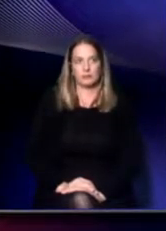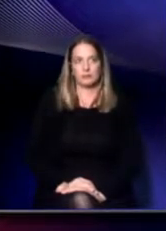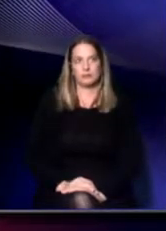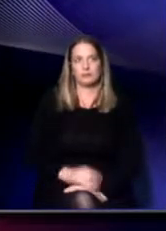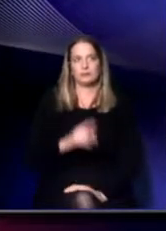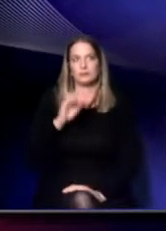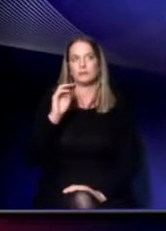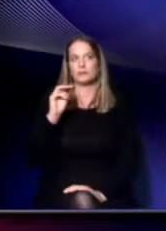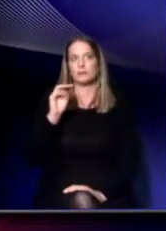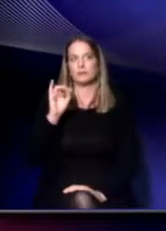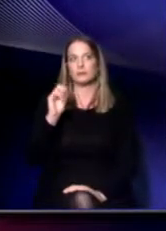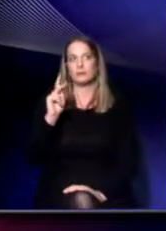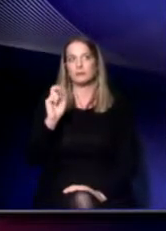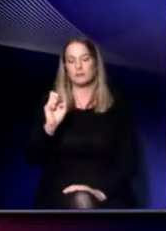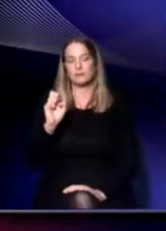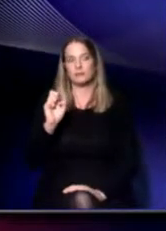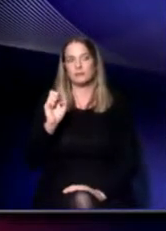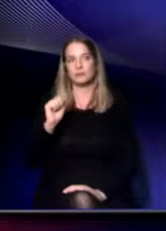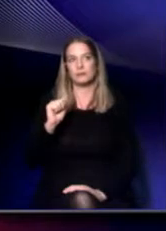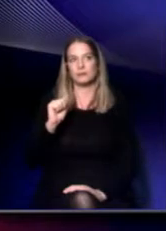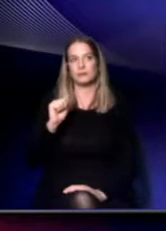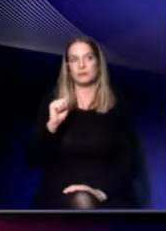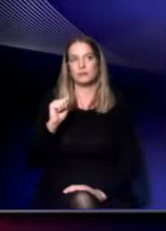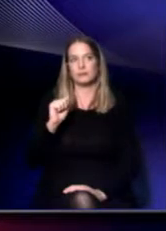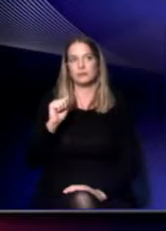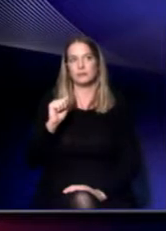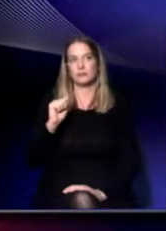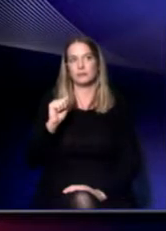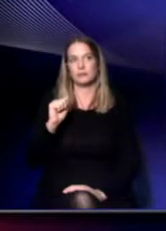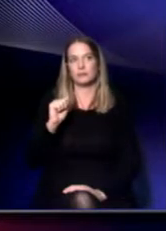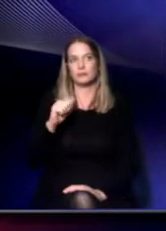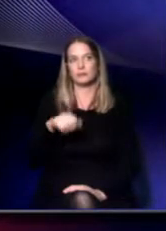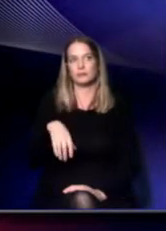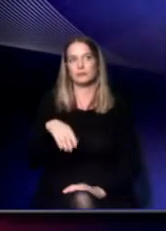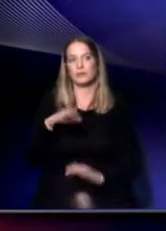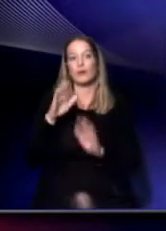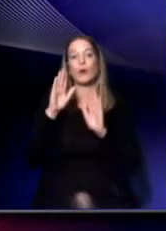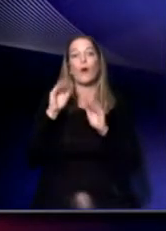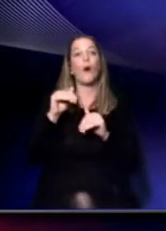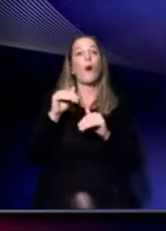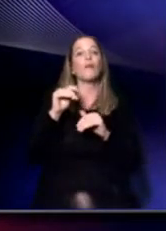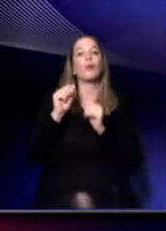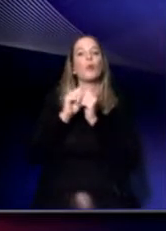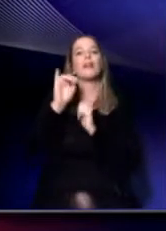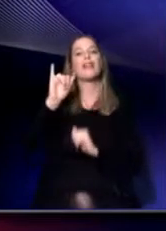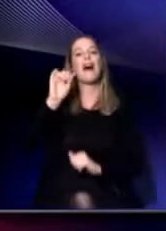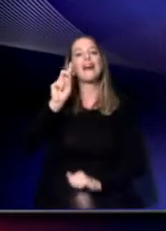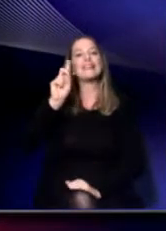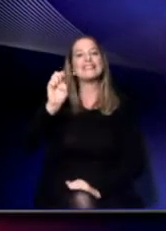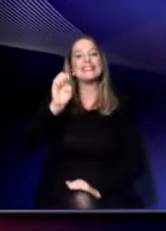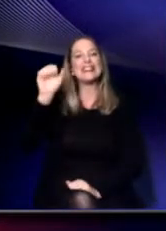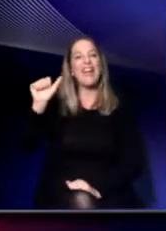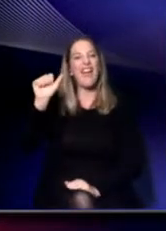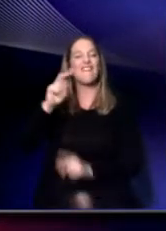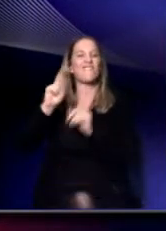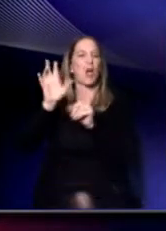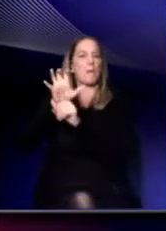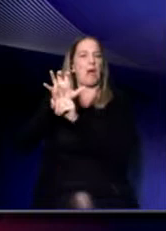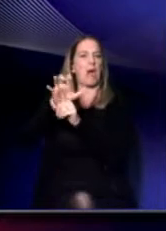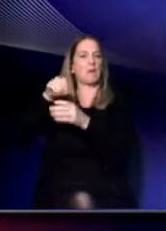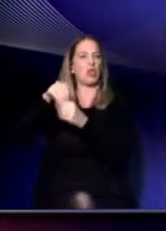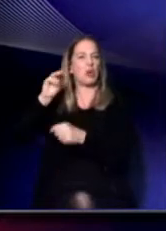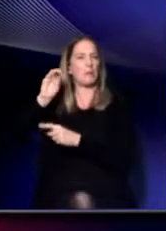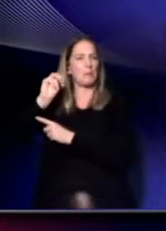Hopefully, given the amount of media play that IDEA has had in the media, I'll still be around to